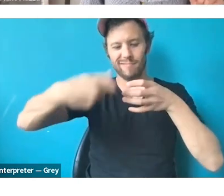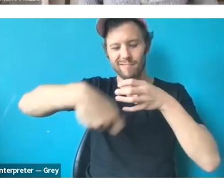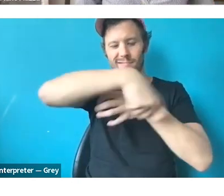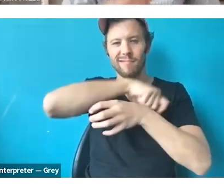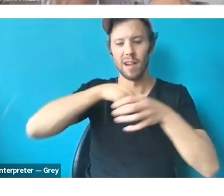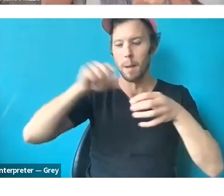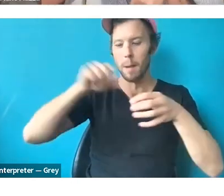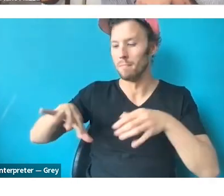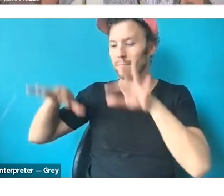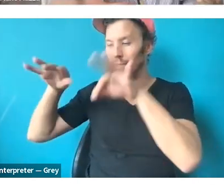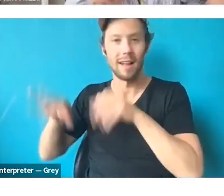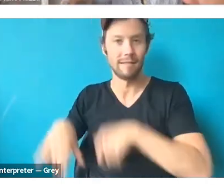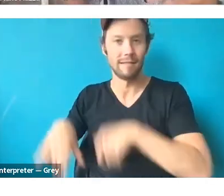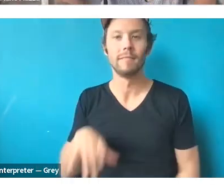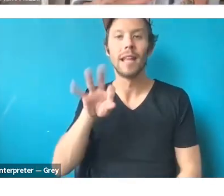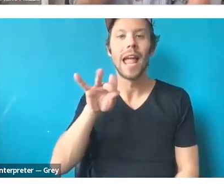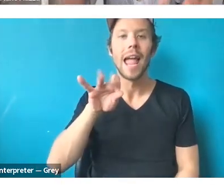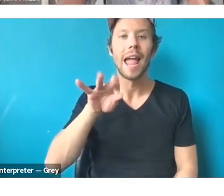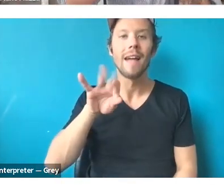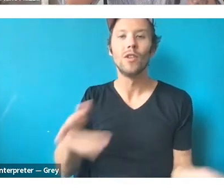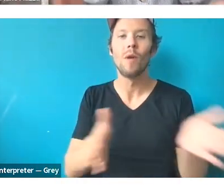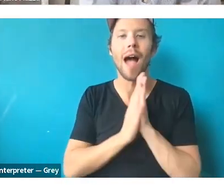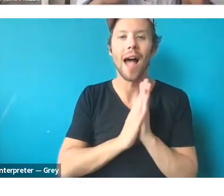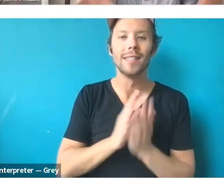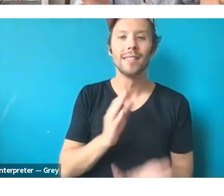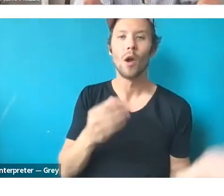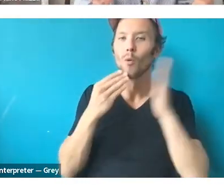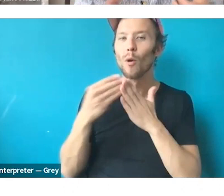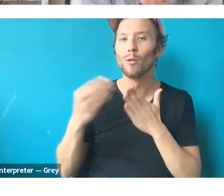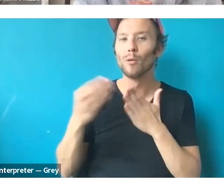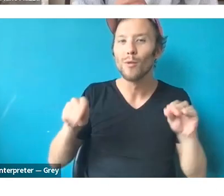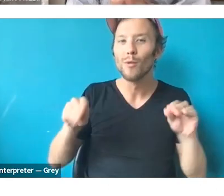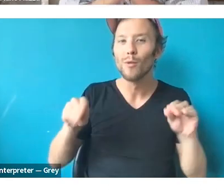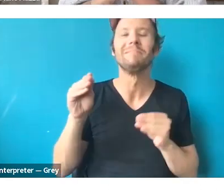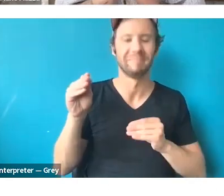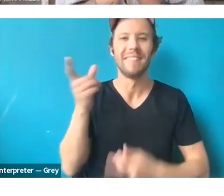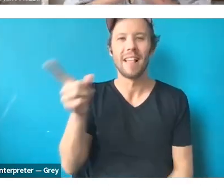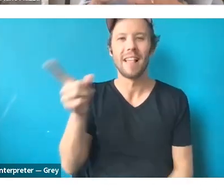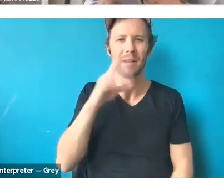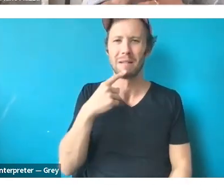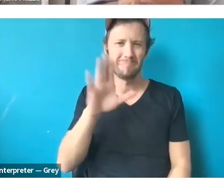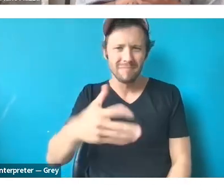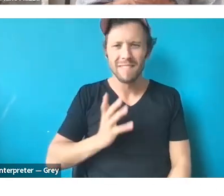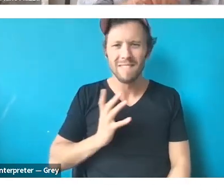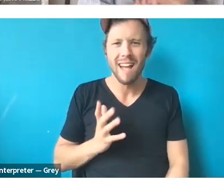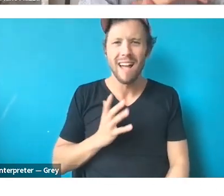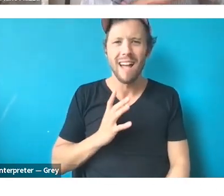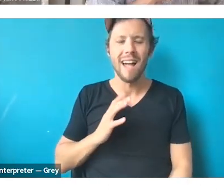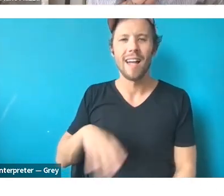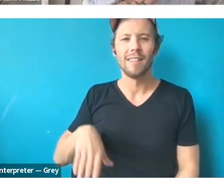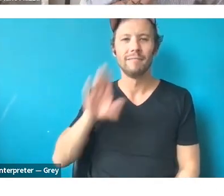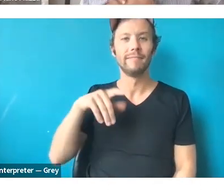if you ask them politely, let you scrape and forage and get them from the bottom of where they hold the onions. I worked with the